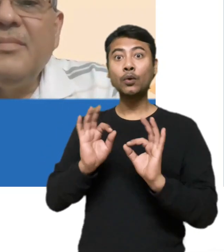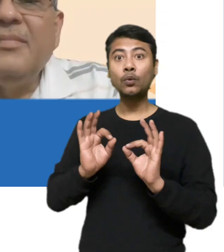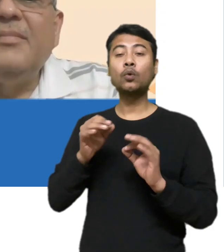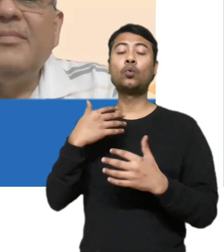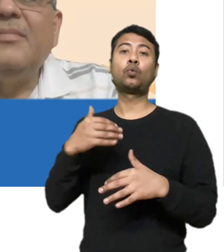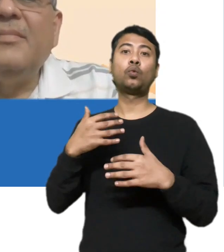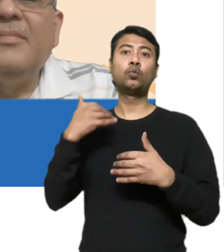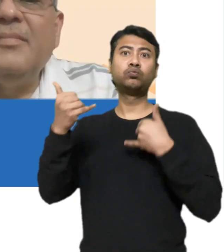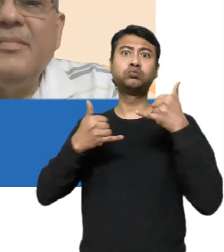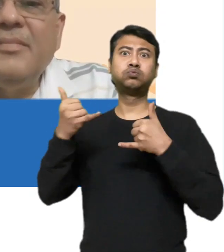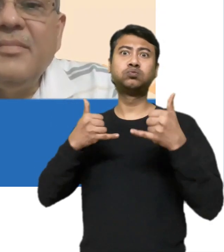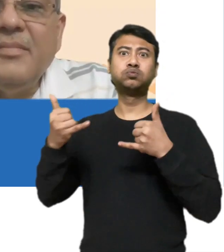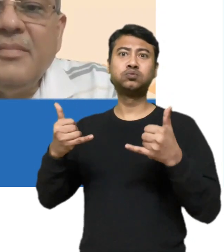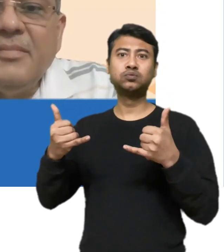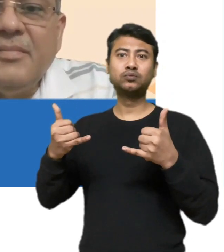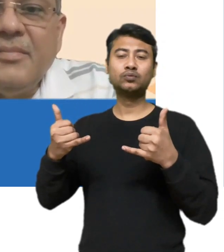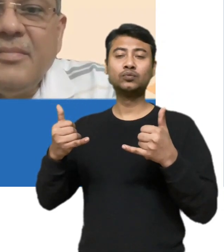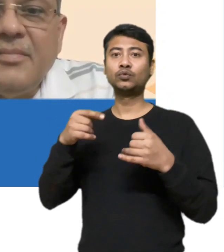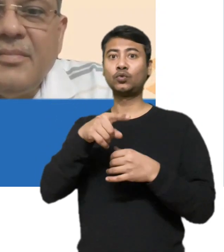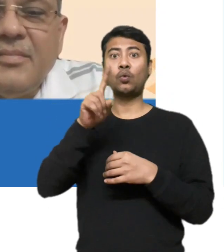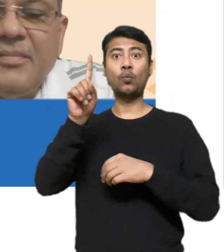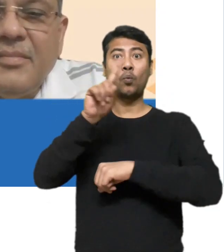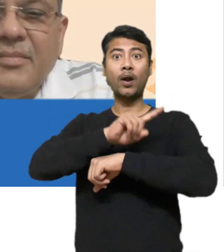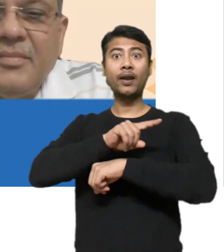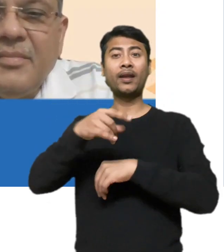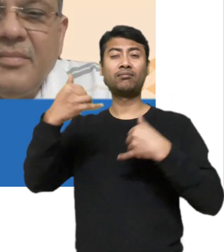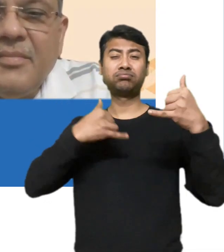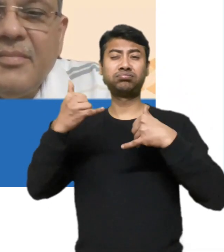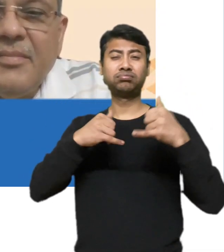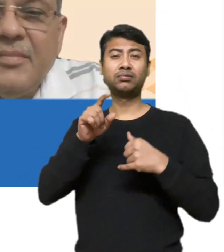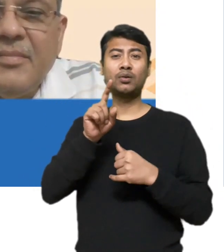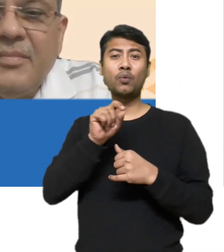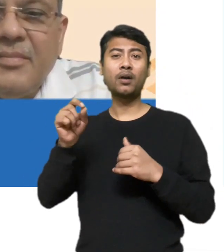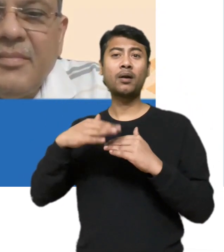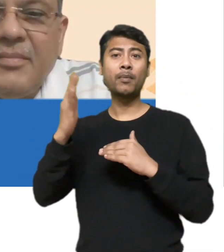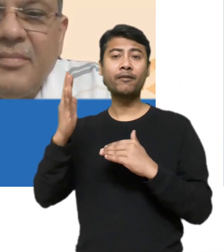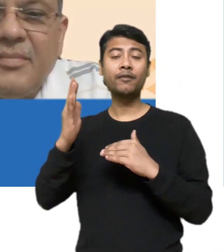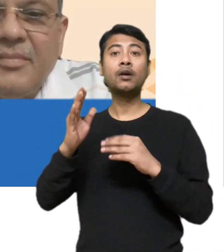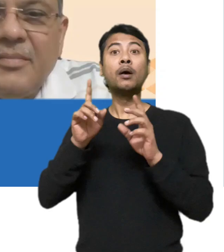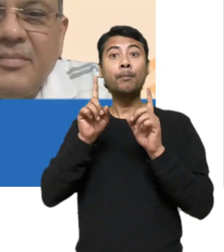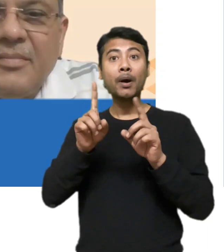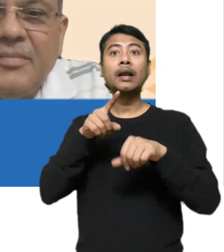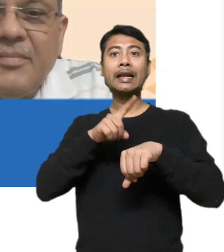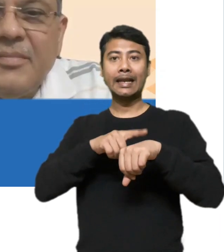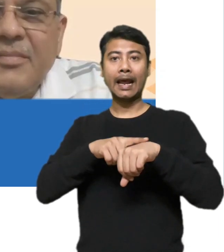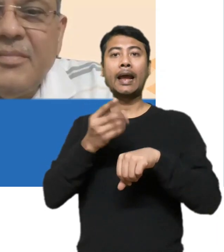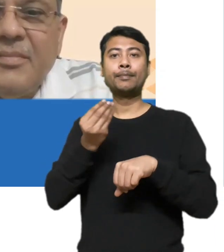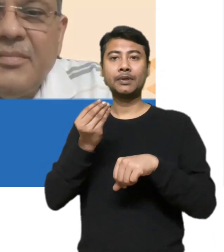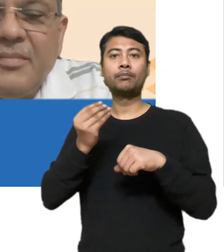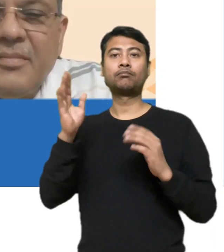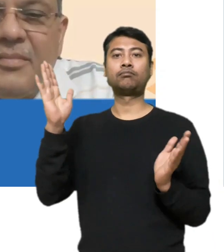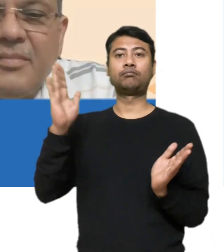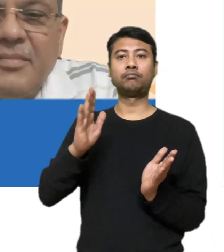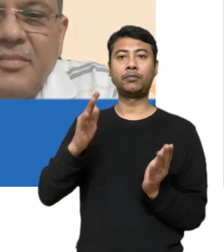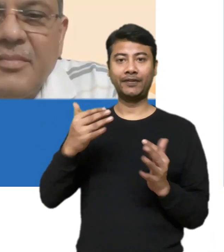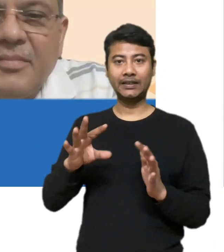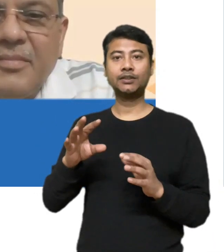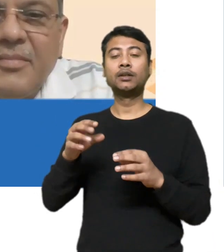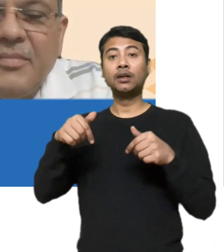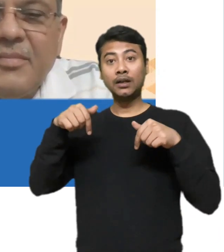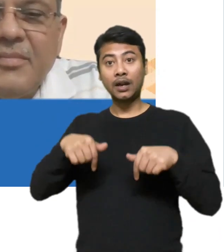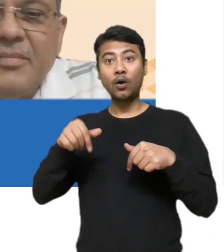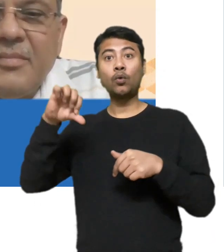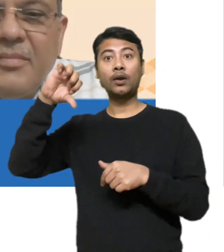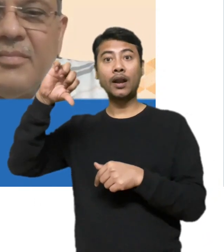day. We've actually reduced the times, from now at the moment it's from 9 to 6, but we will take it